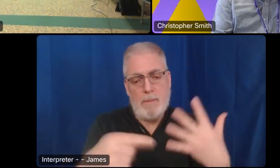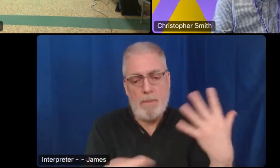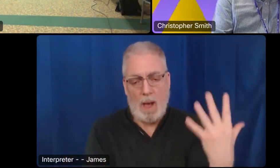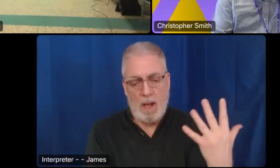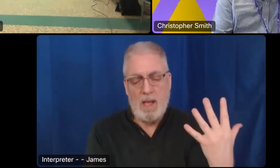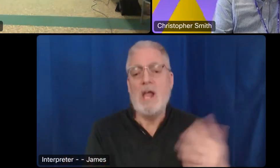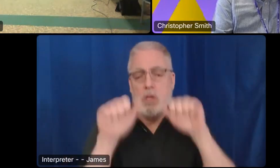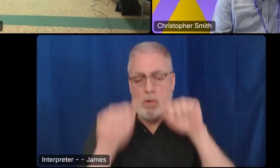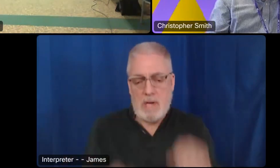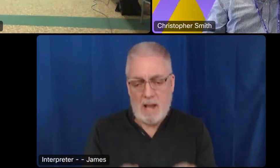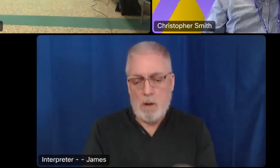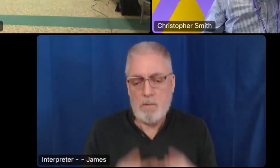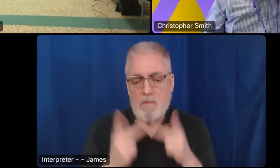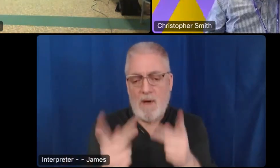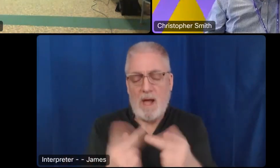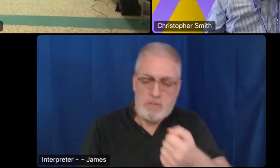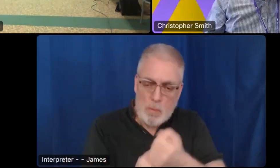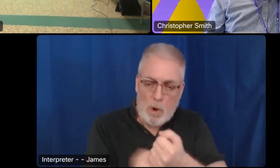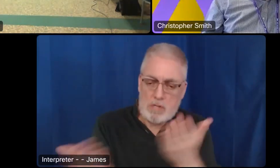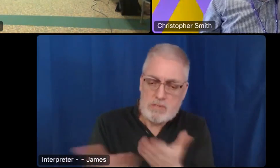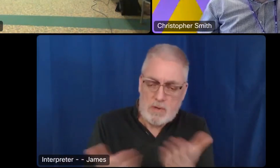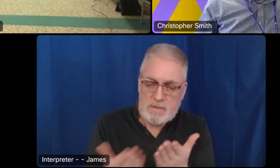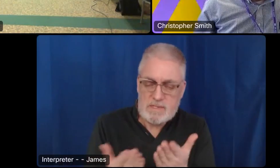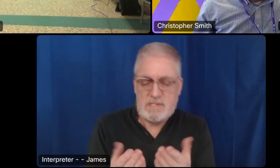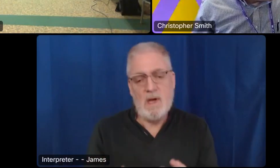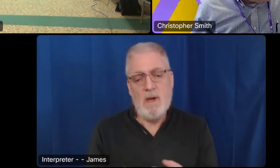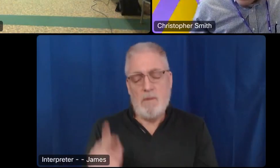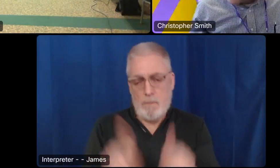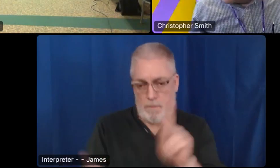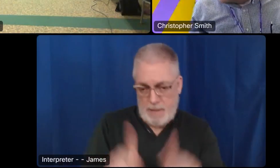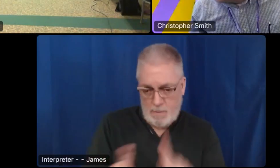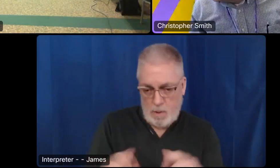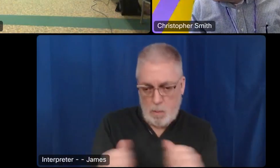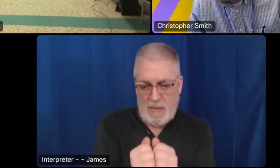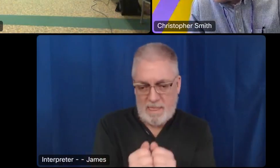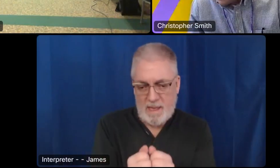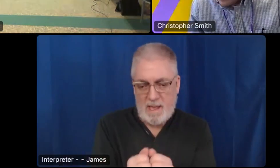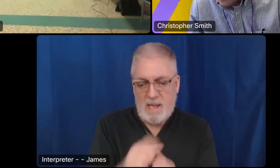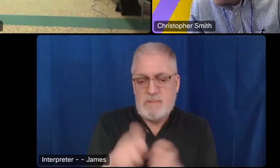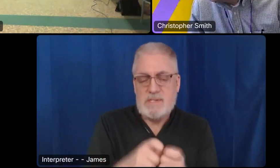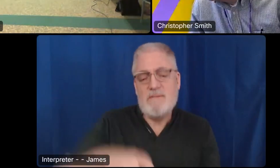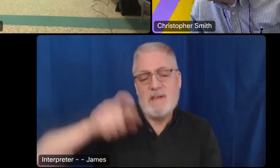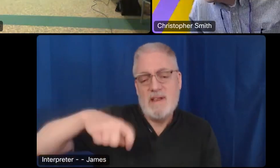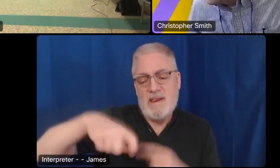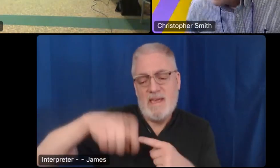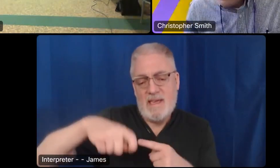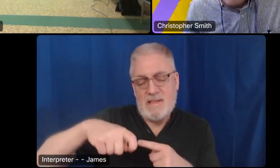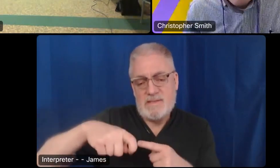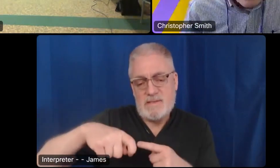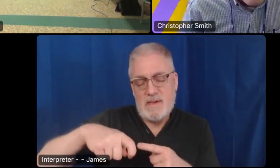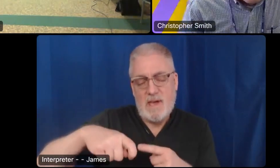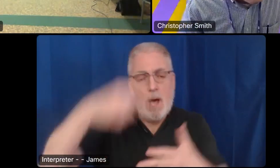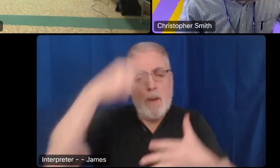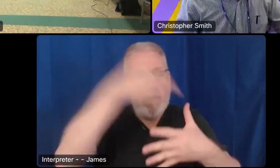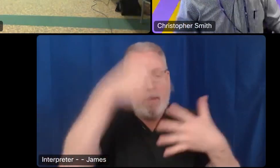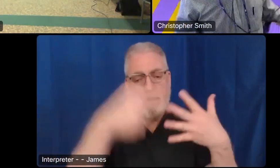up in all these different systems. So that was just my one thought. I know there's credentials that sometimes are specific to agencies, but it would be